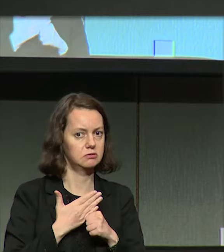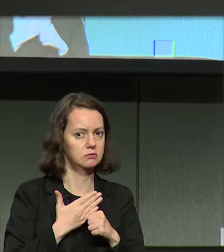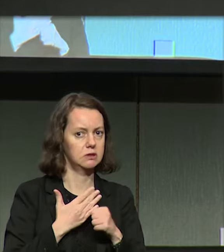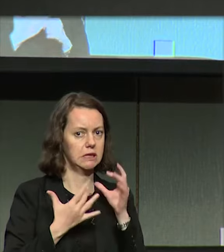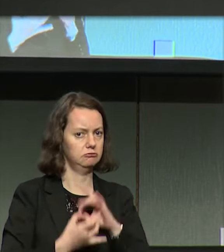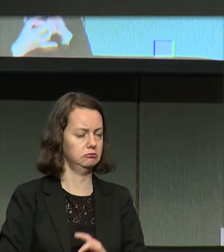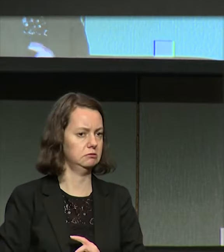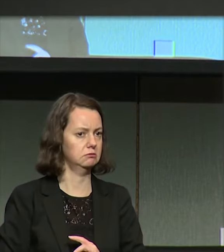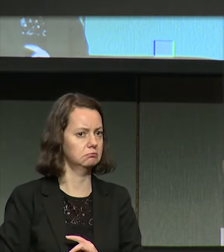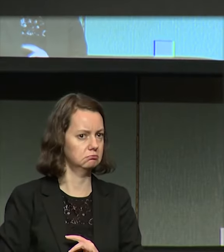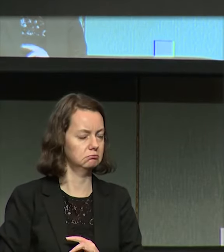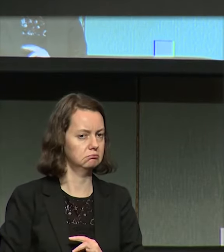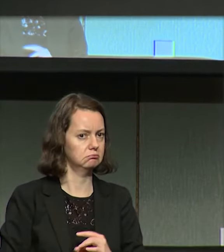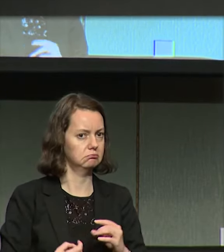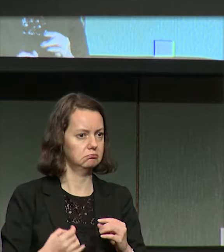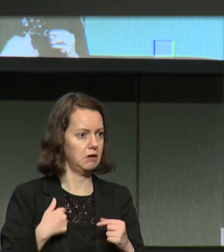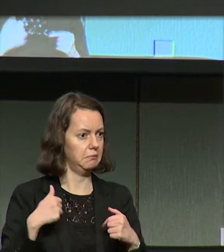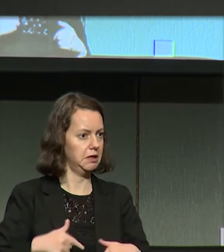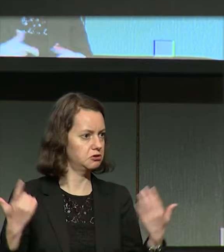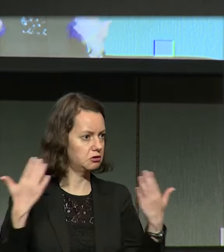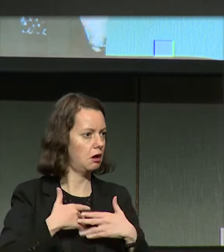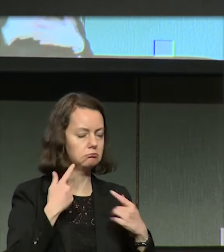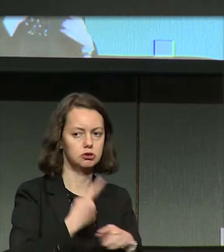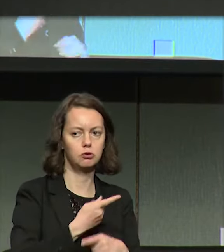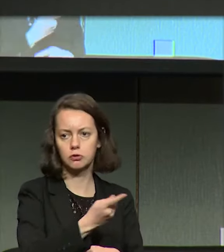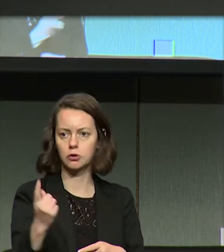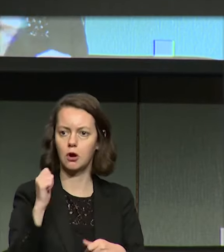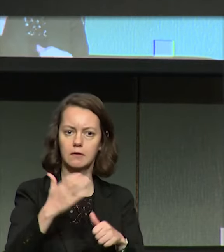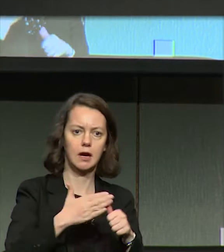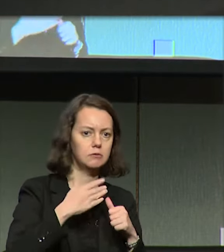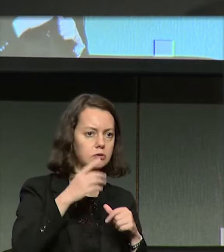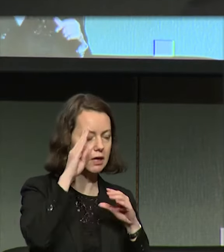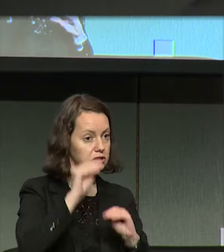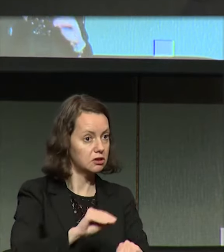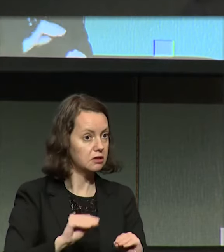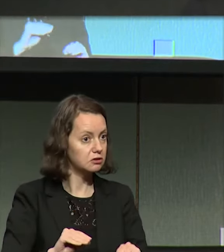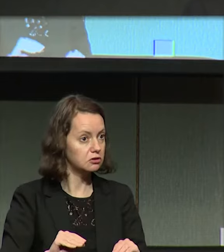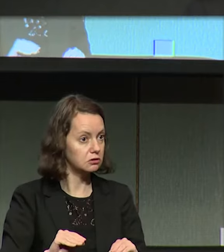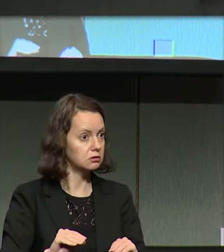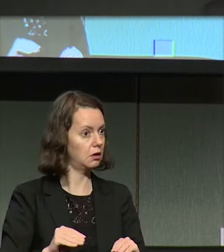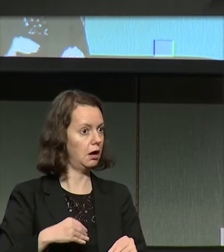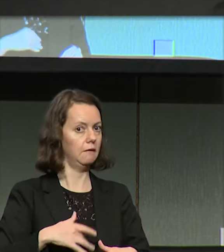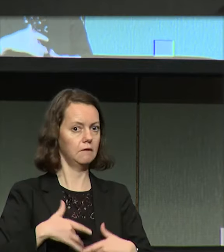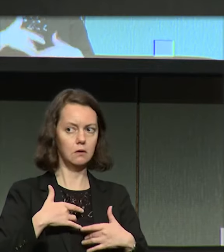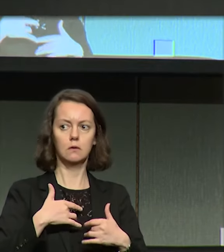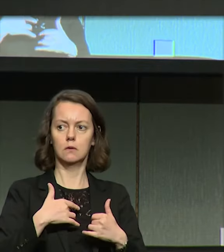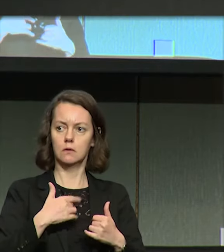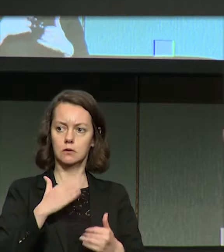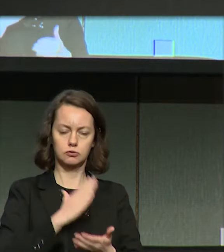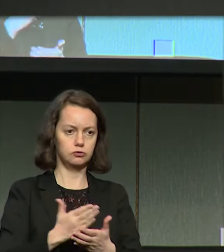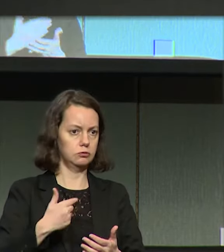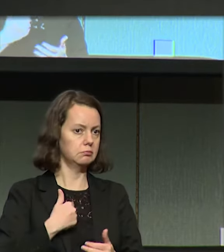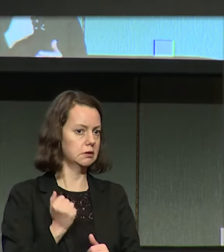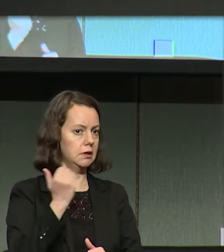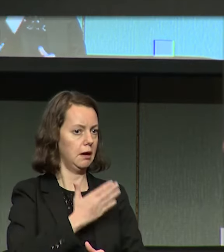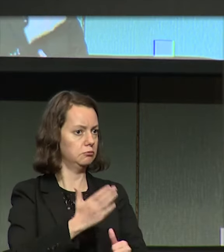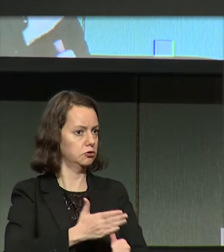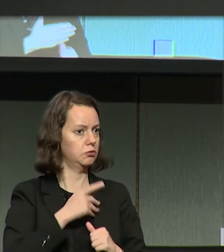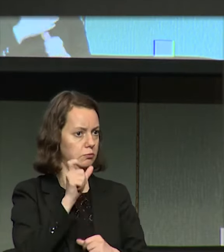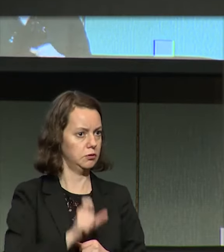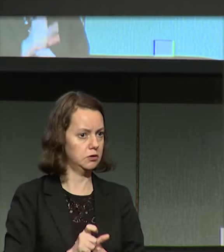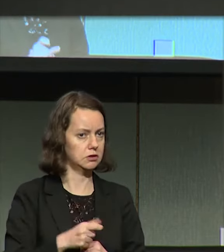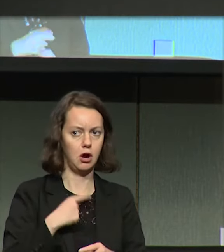strongly. When I stand here tonight and I talk to you about Aboriginal education, it makes my sense of being Aboriginal resonate more strongly. When